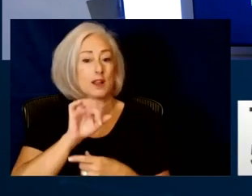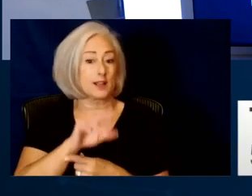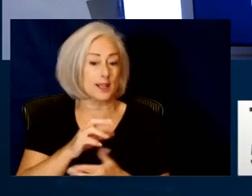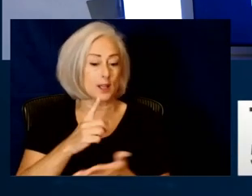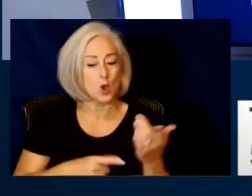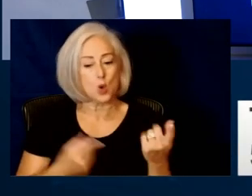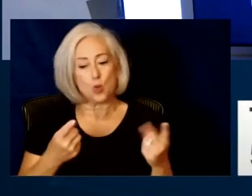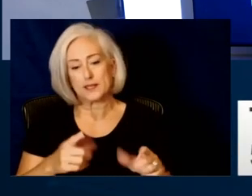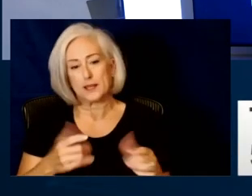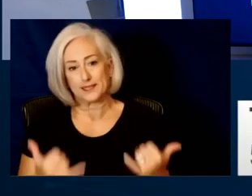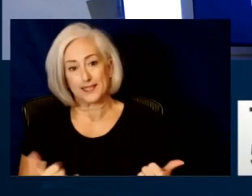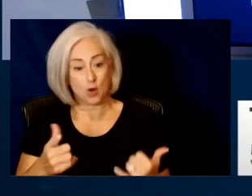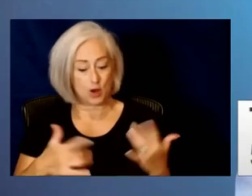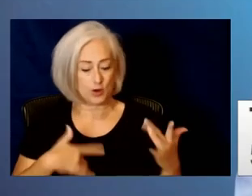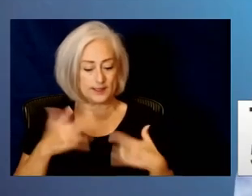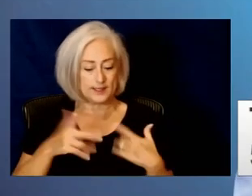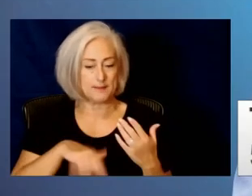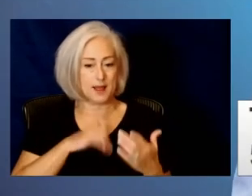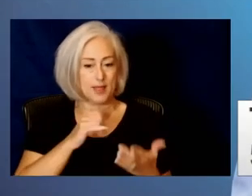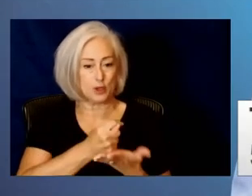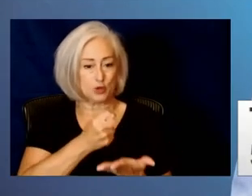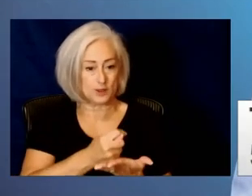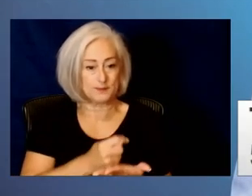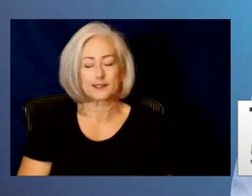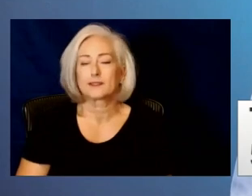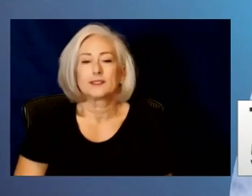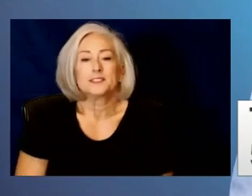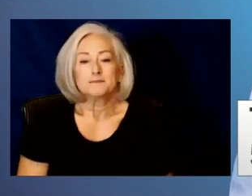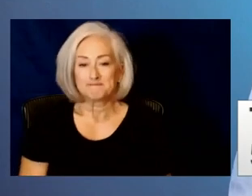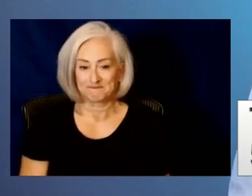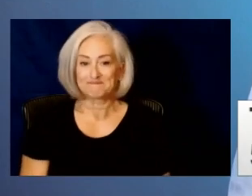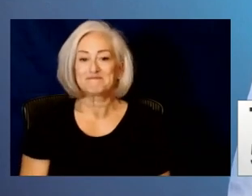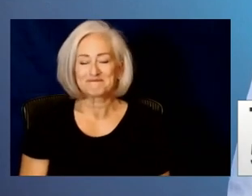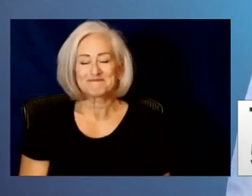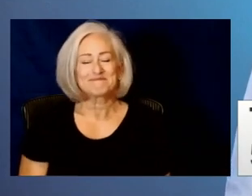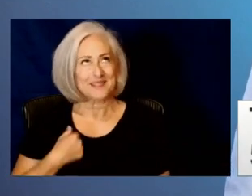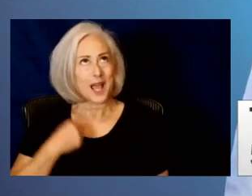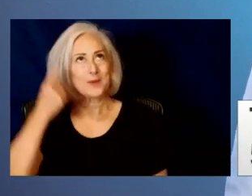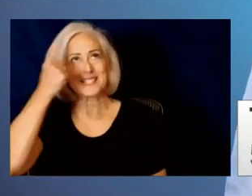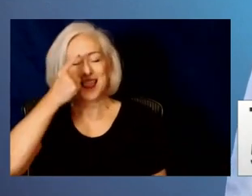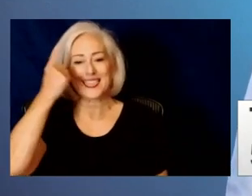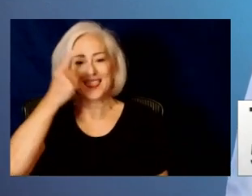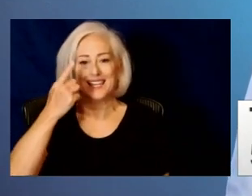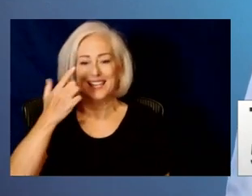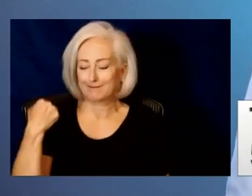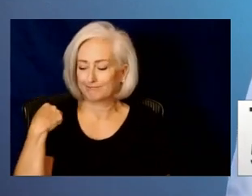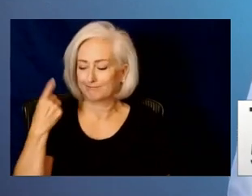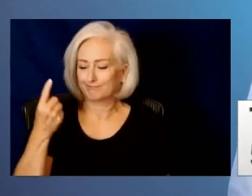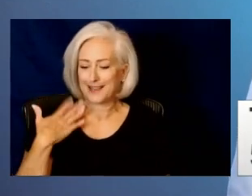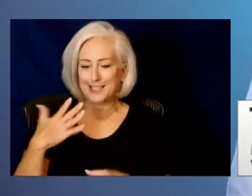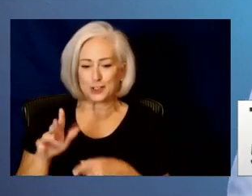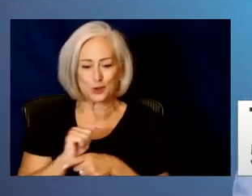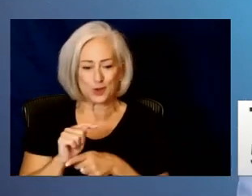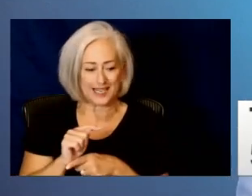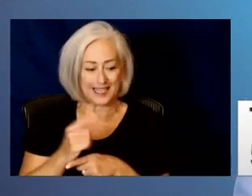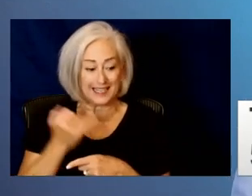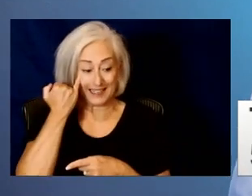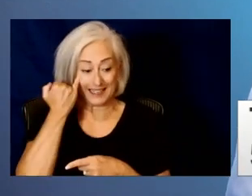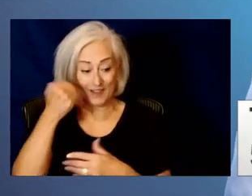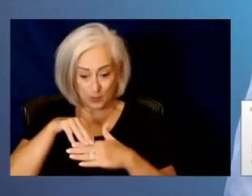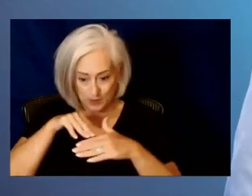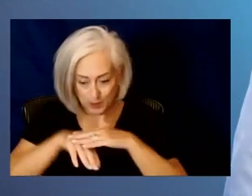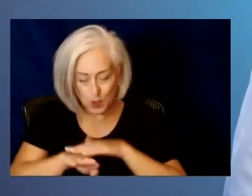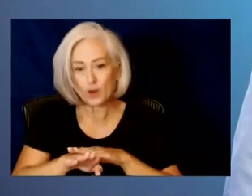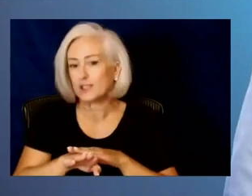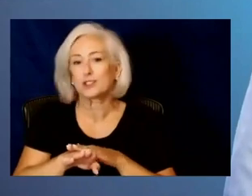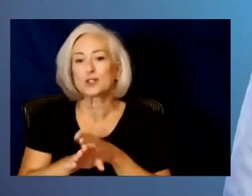lung cancer? Yeah, I mean, I actually I was thinking, in my training, if I was going into a subspecialty right now, this